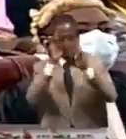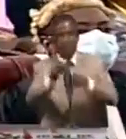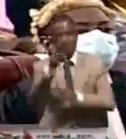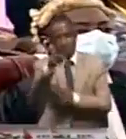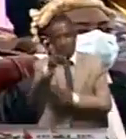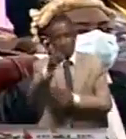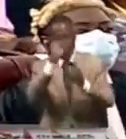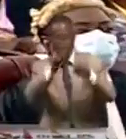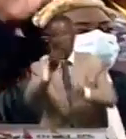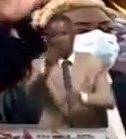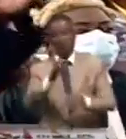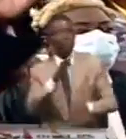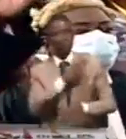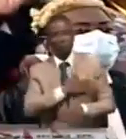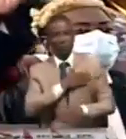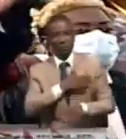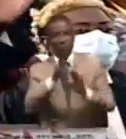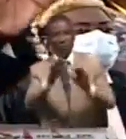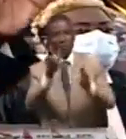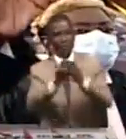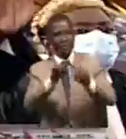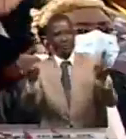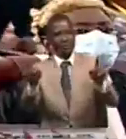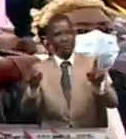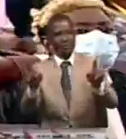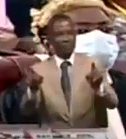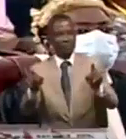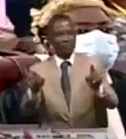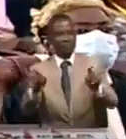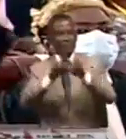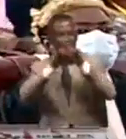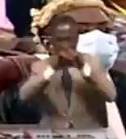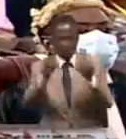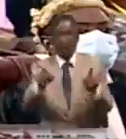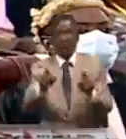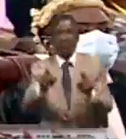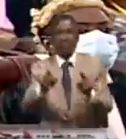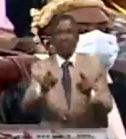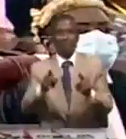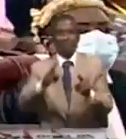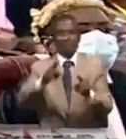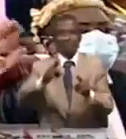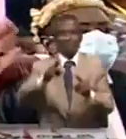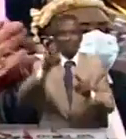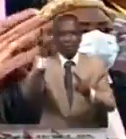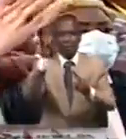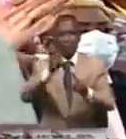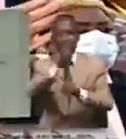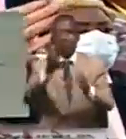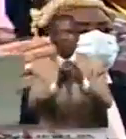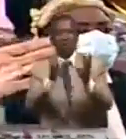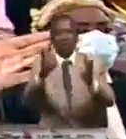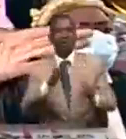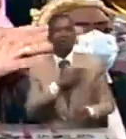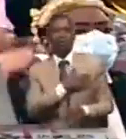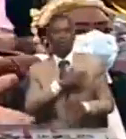may apply under the English civil procedure rules, but it does not apply under our rules. And with the greatest respect, if I'm